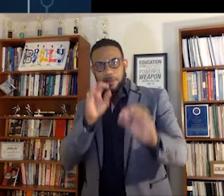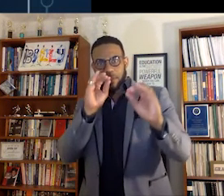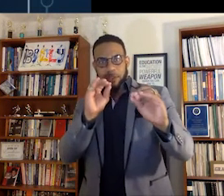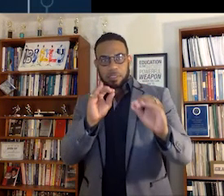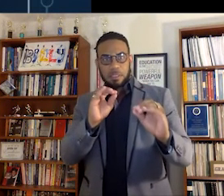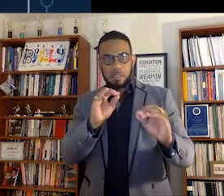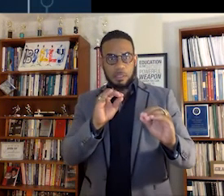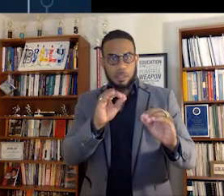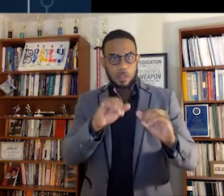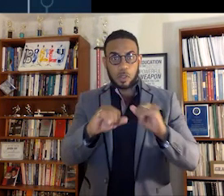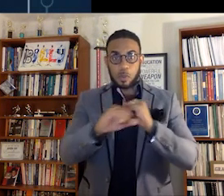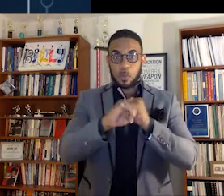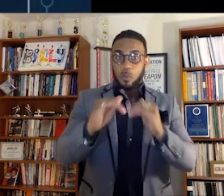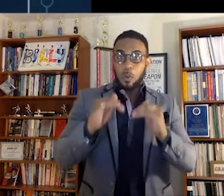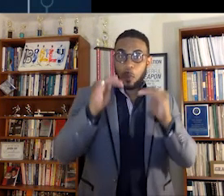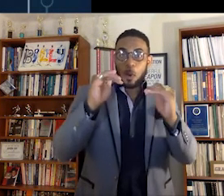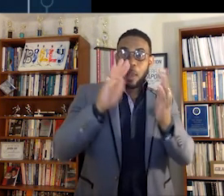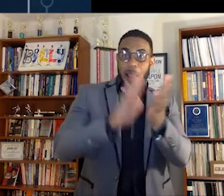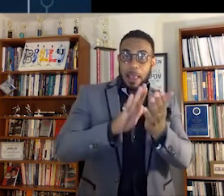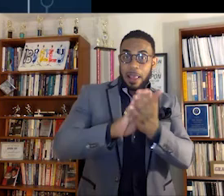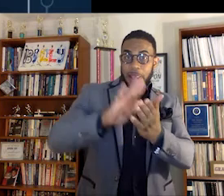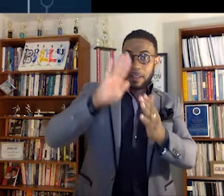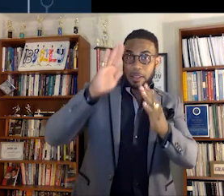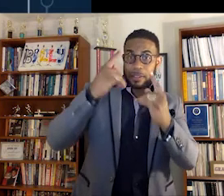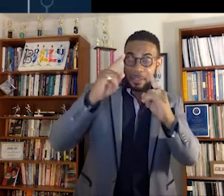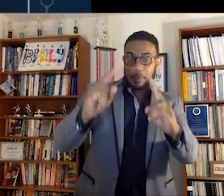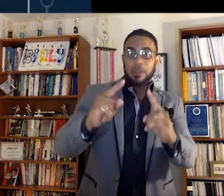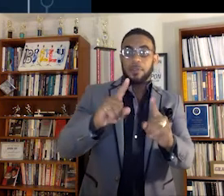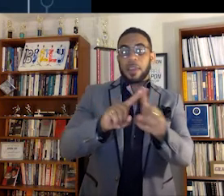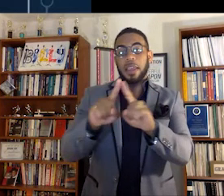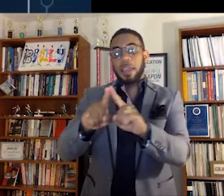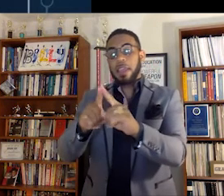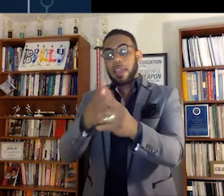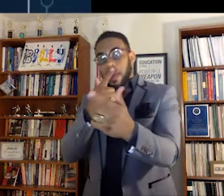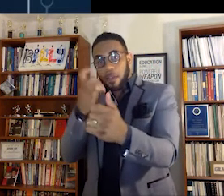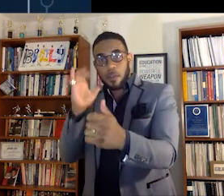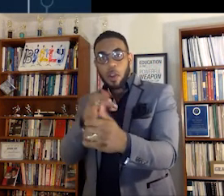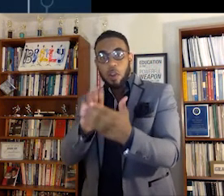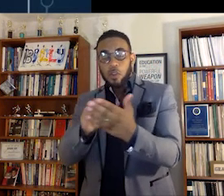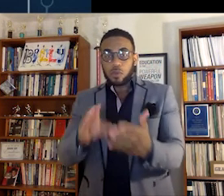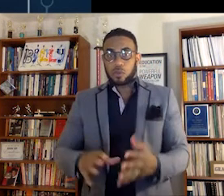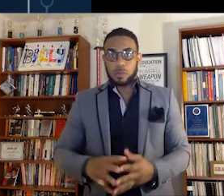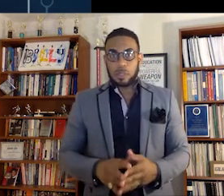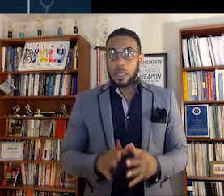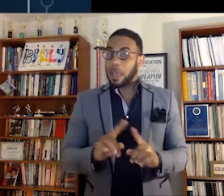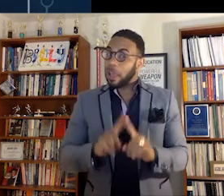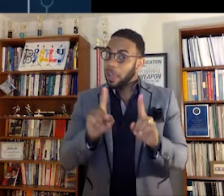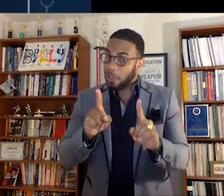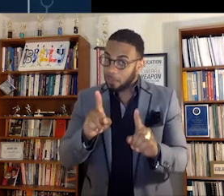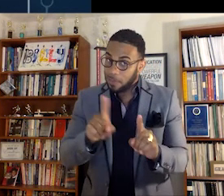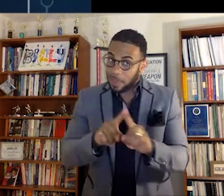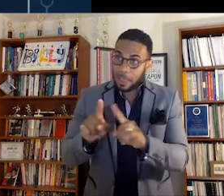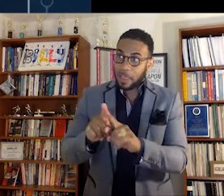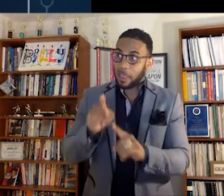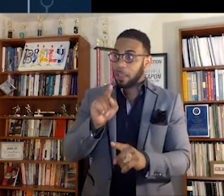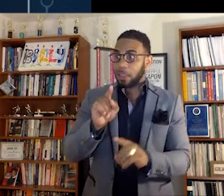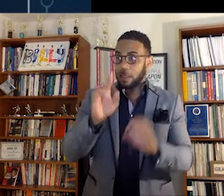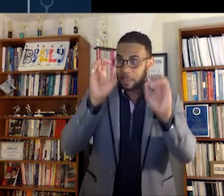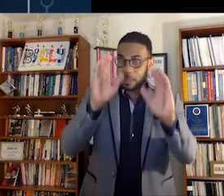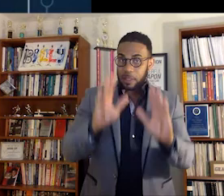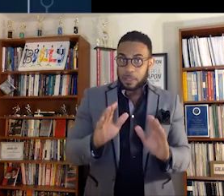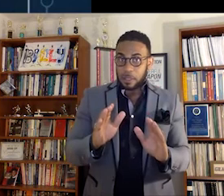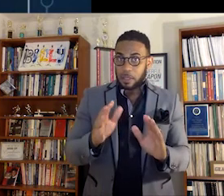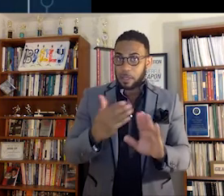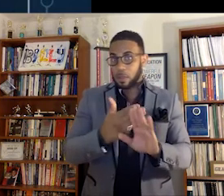teaching promotes academic achievement and interest for our students. However, as the